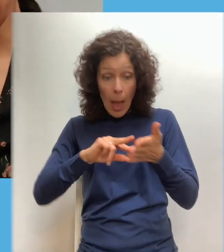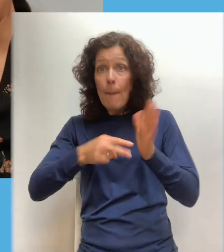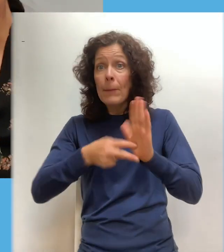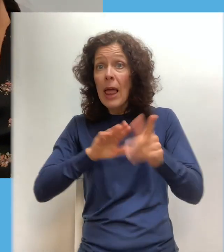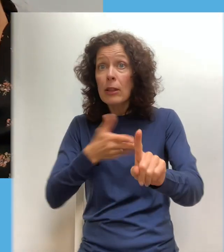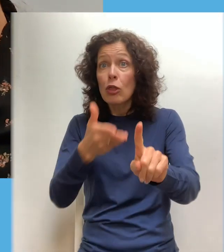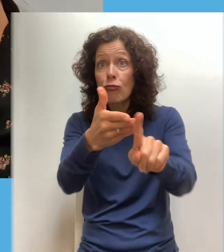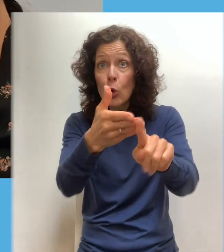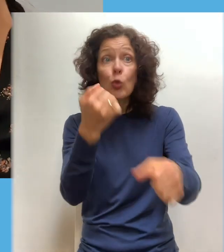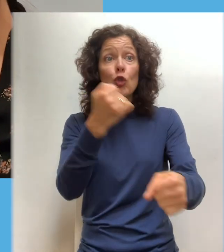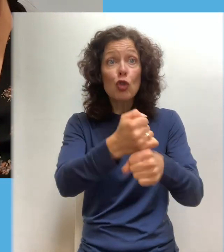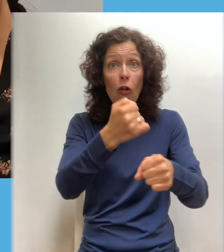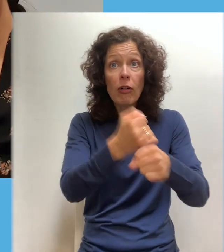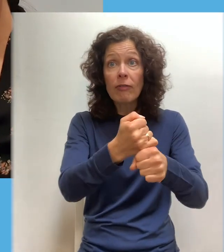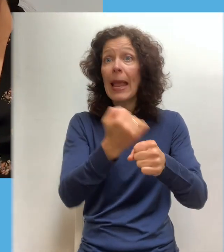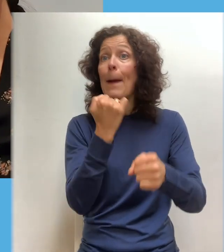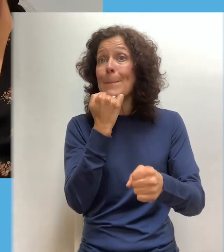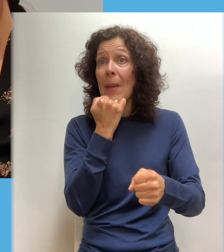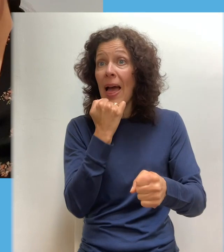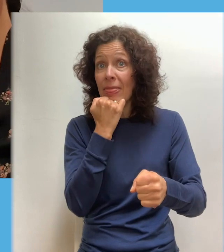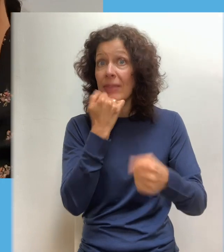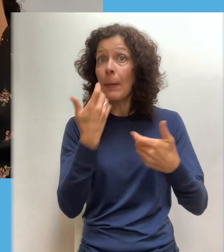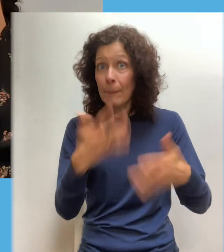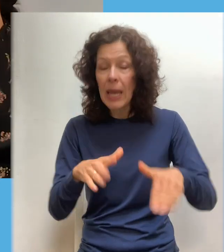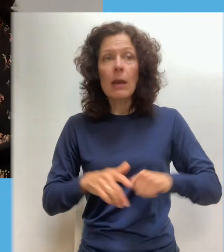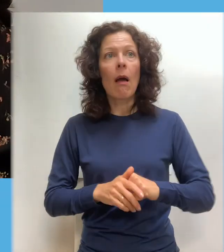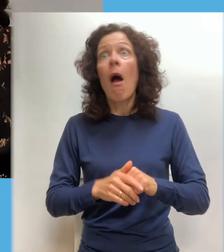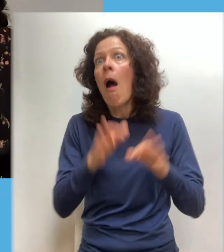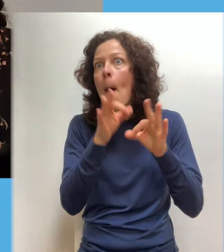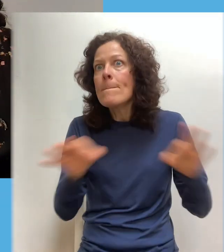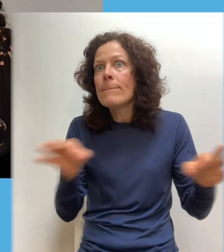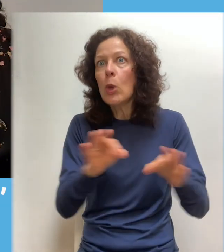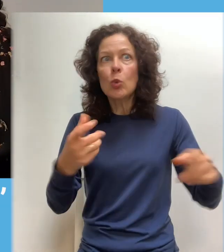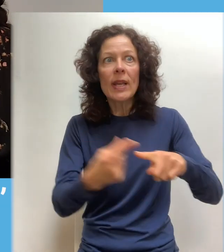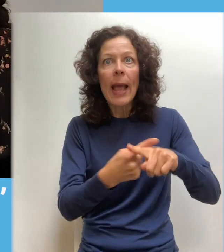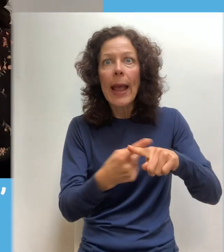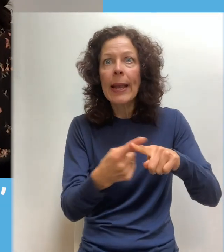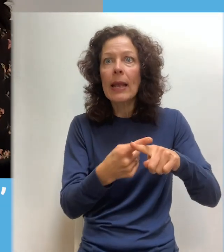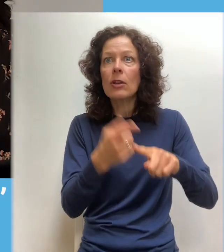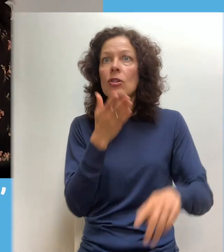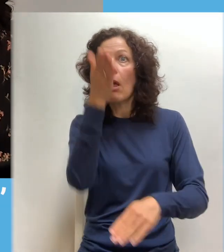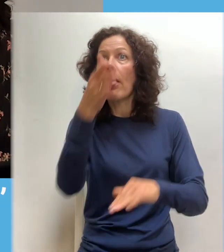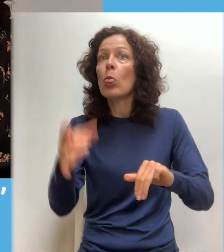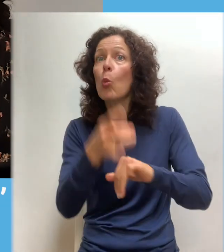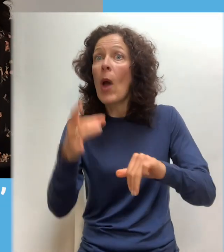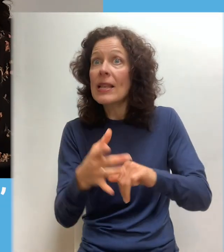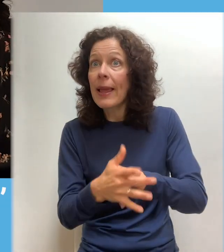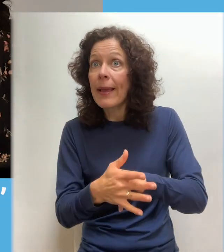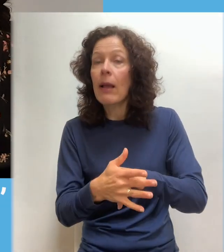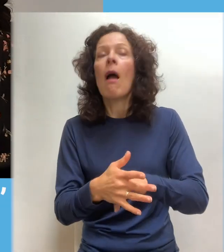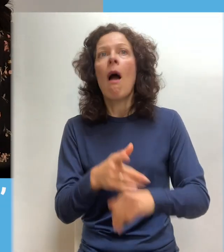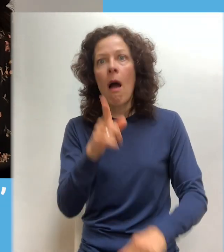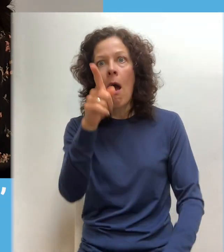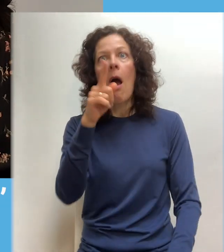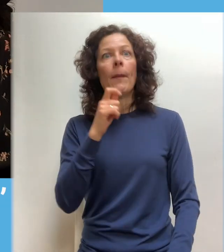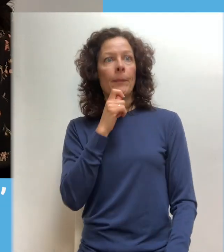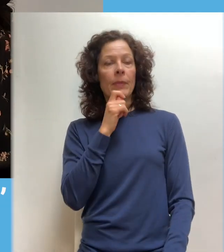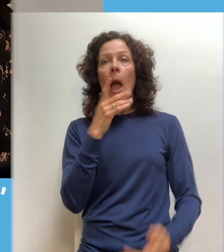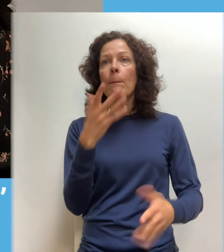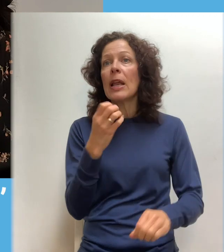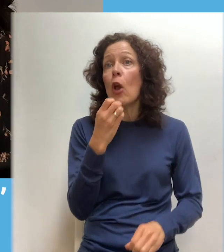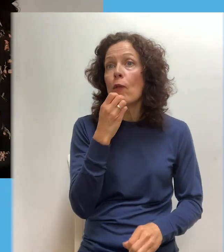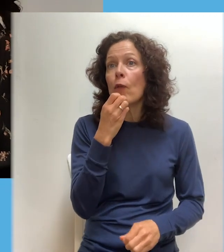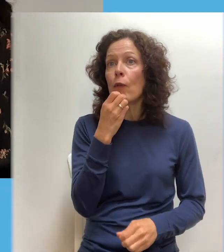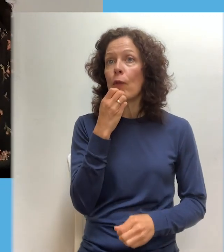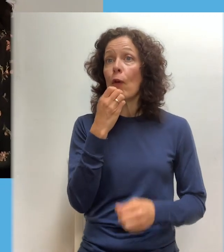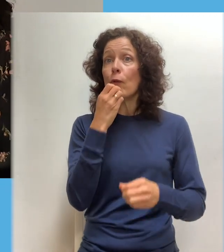"He did music and English at the wedding," said Bradley. "He did food tech cooking lunch," said